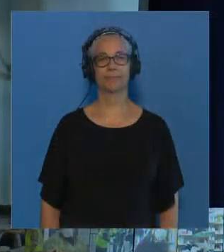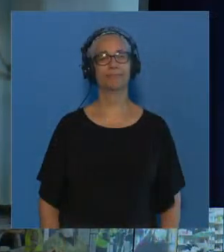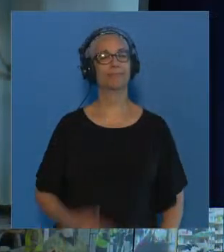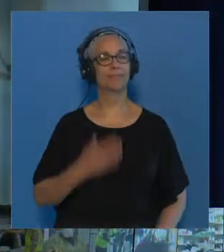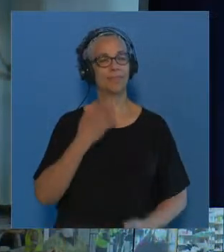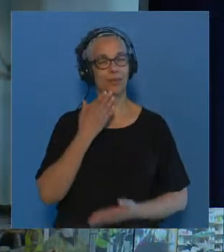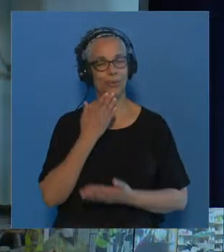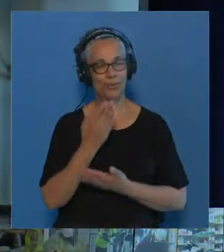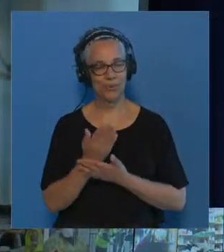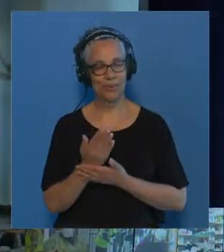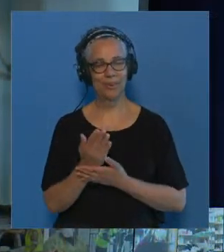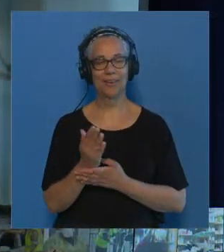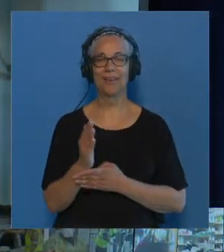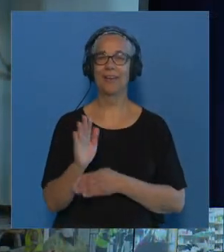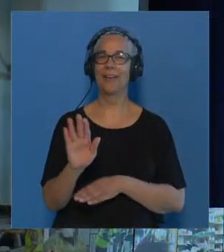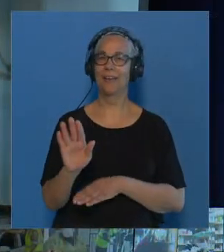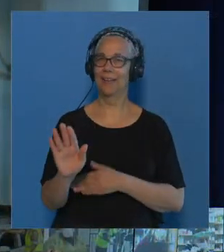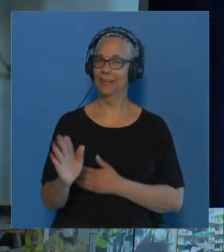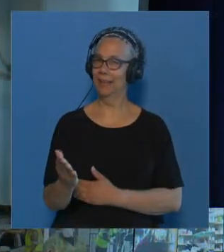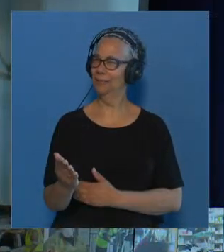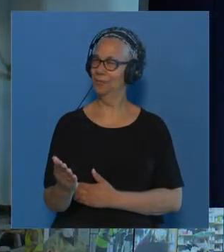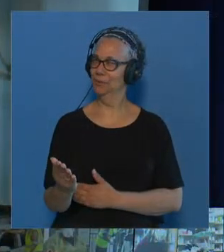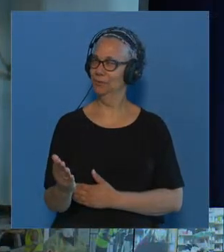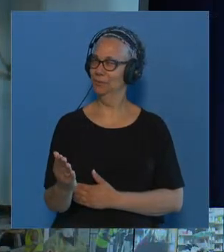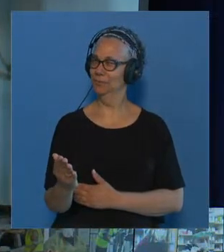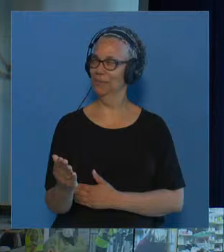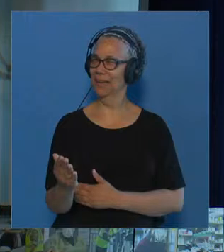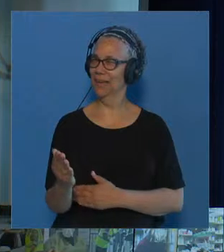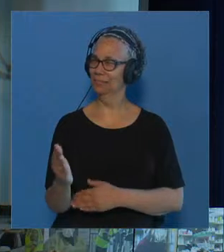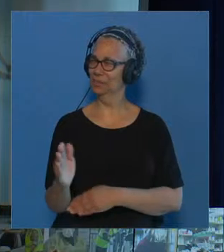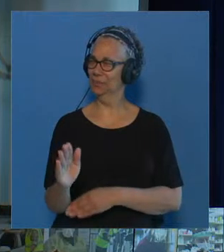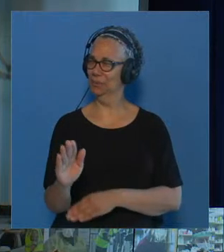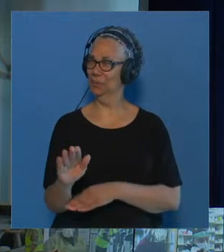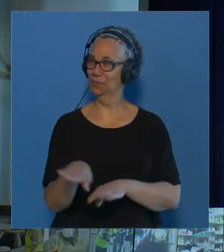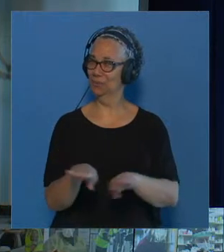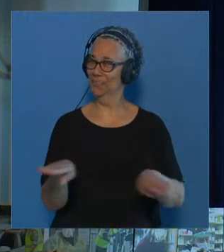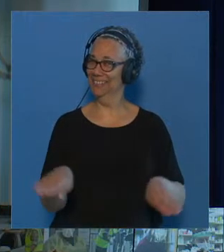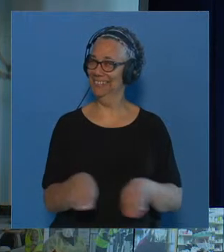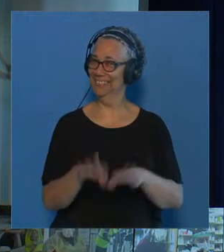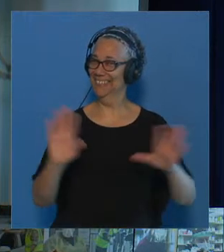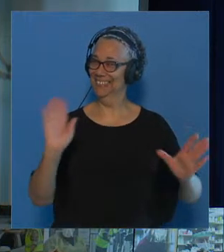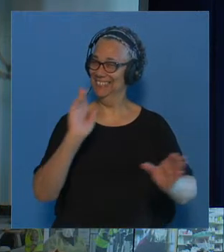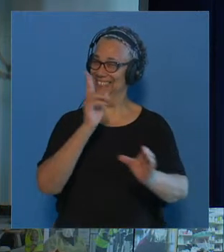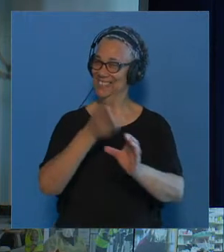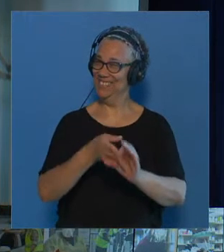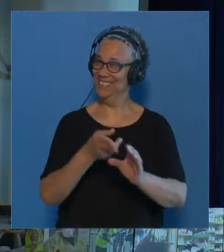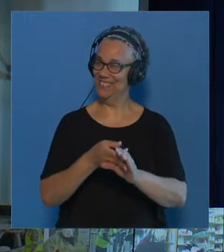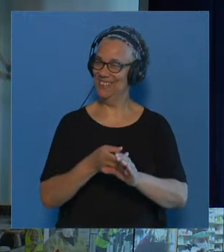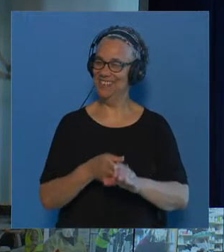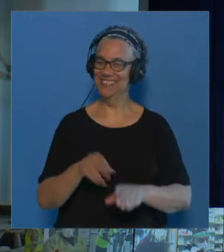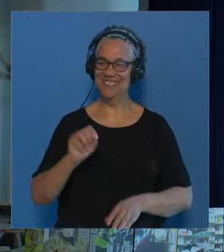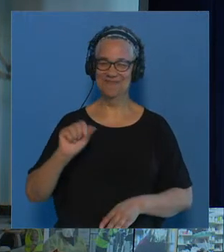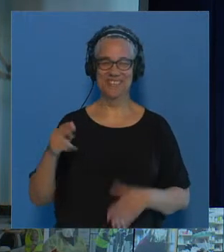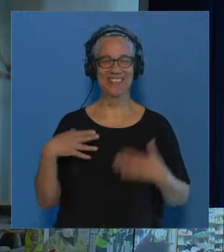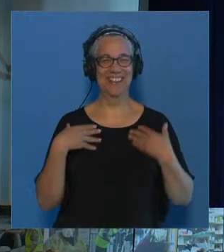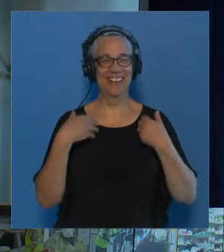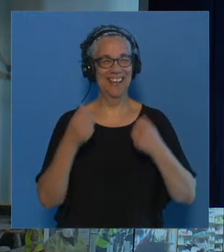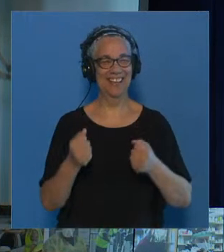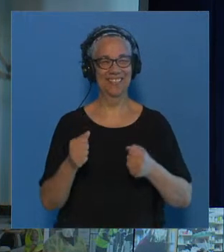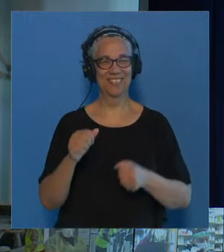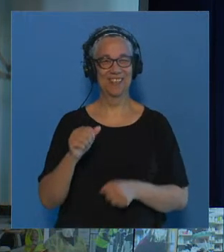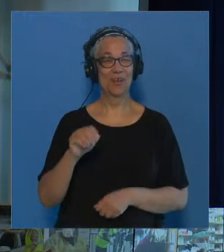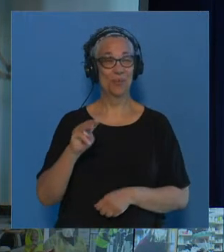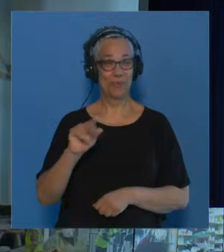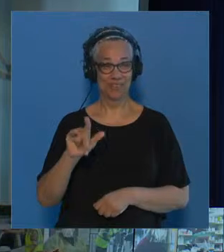Good afternoon, Bermuda. Joining me for today's press conference are the Minister of Health, the Honorable Kim Wilson, and the Minister for